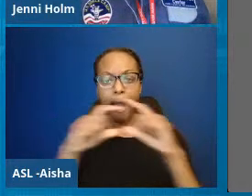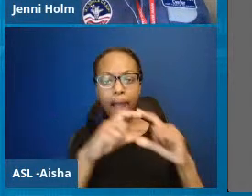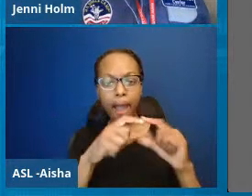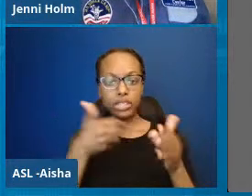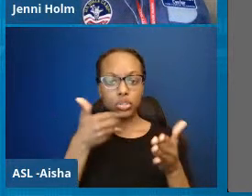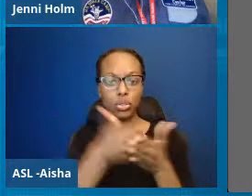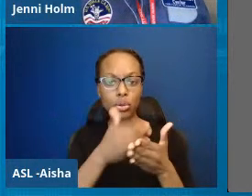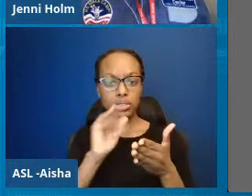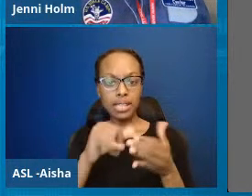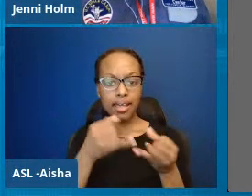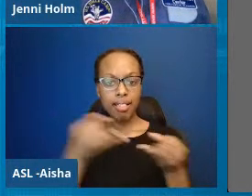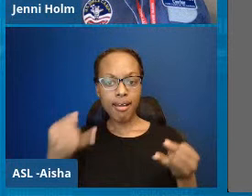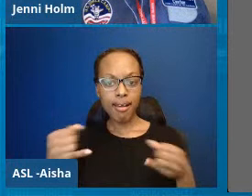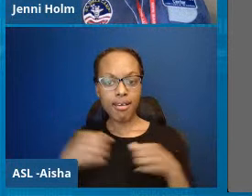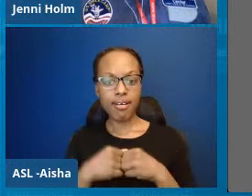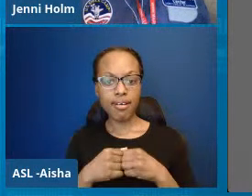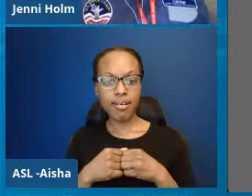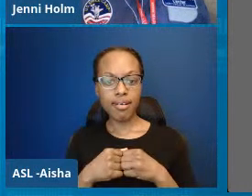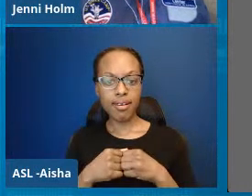line?